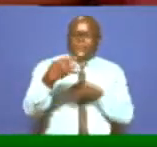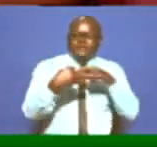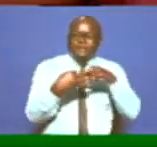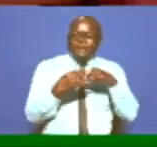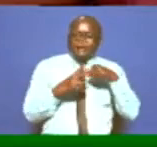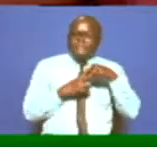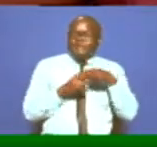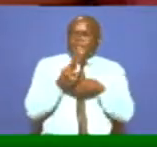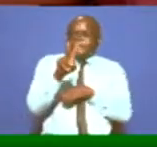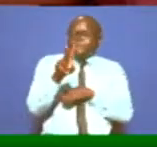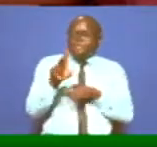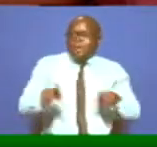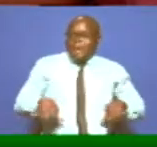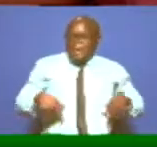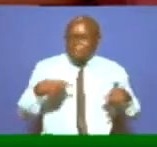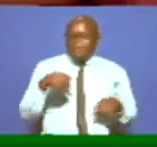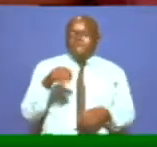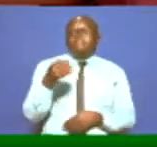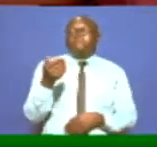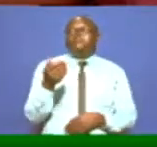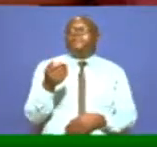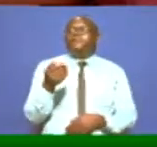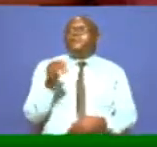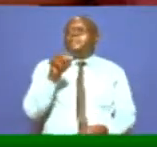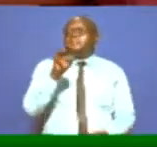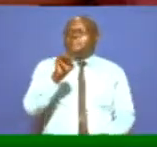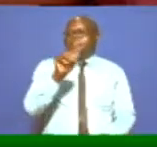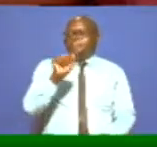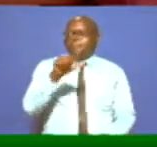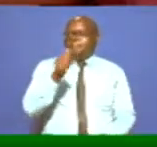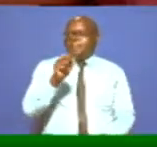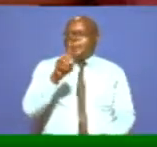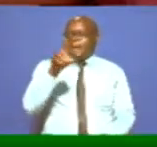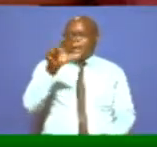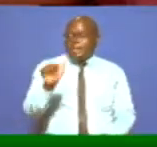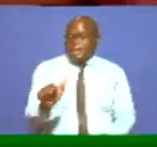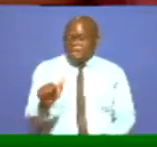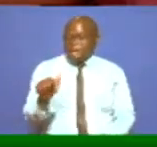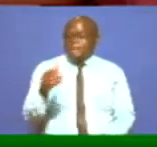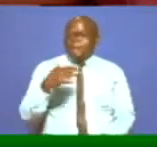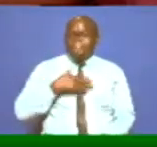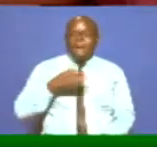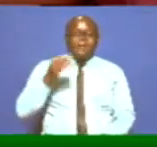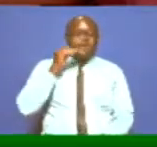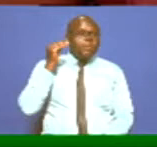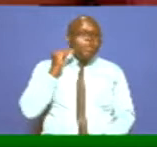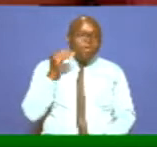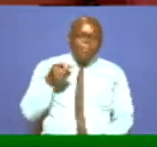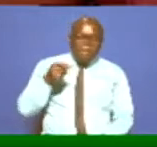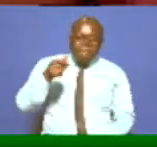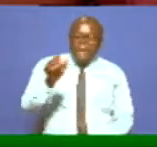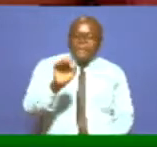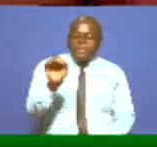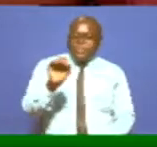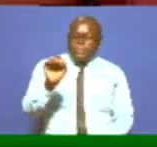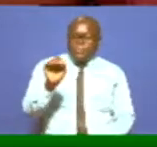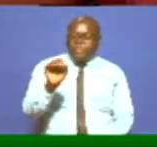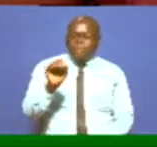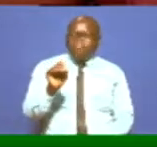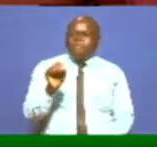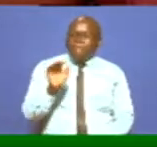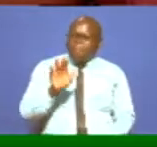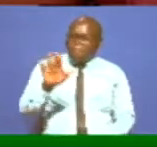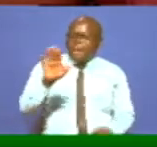225-4872, a resident of Maganda Village in Meritini Ward in Jomvu constituency, is yet to be compensated for his